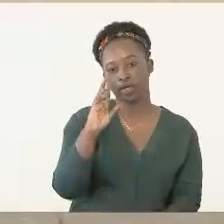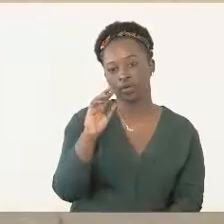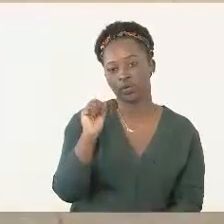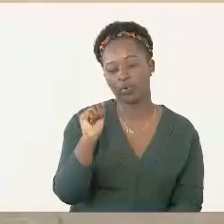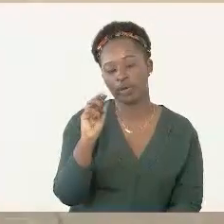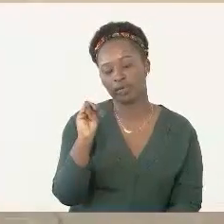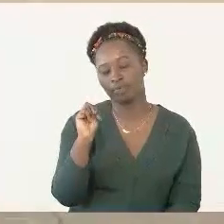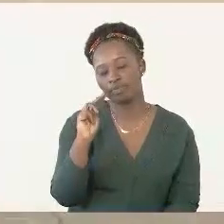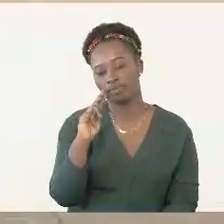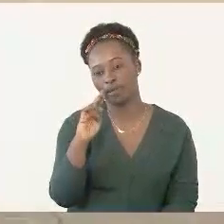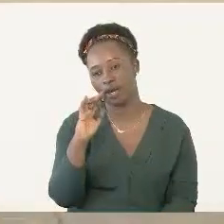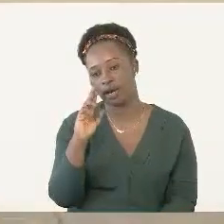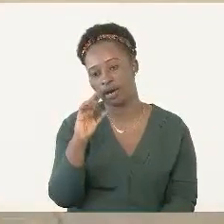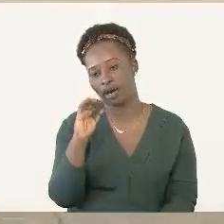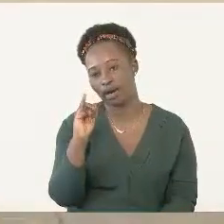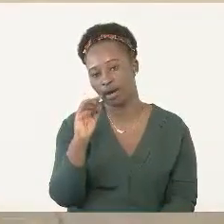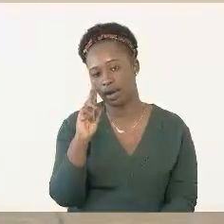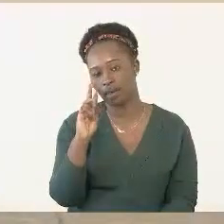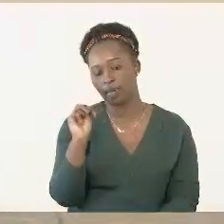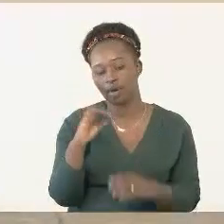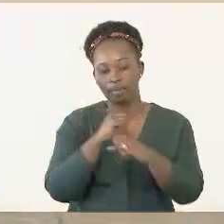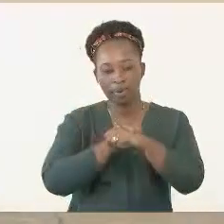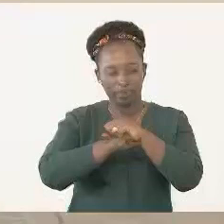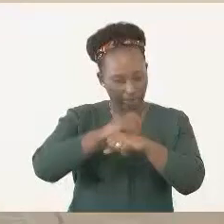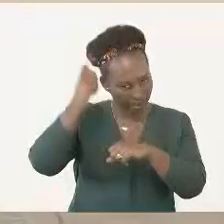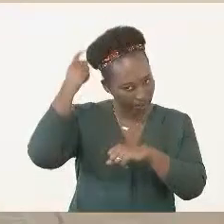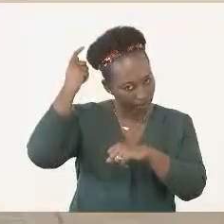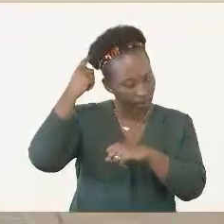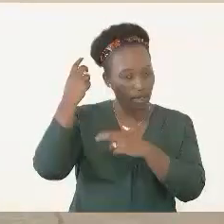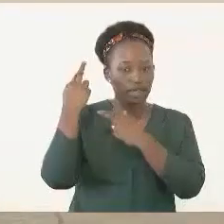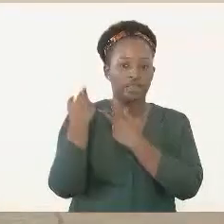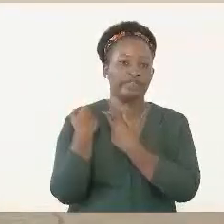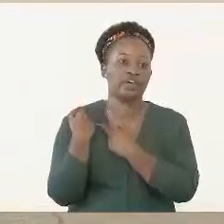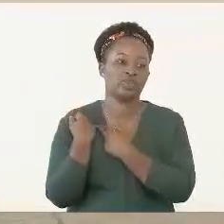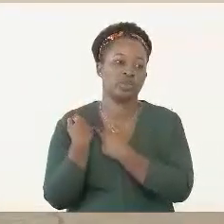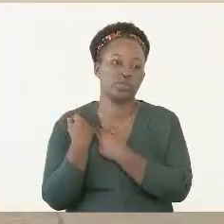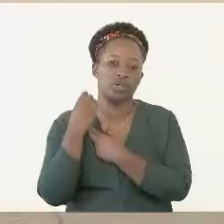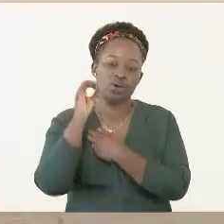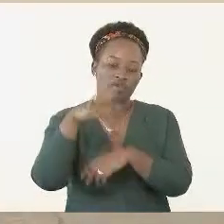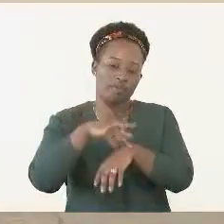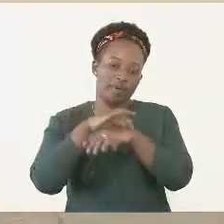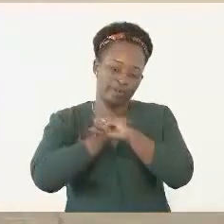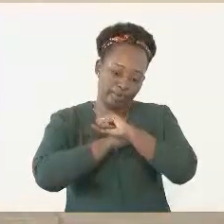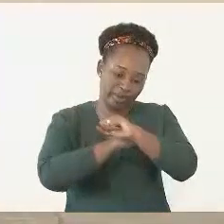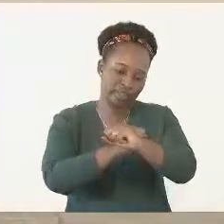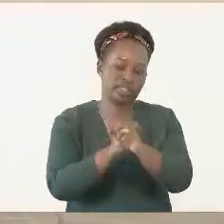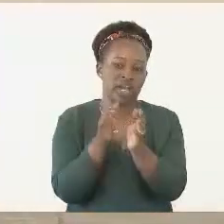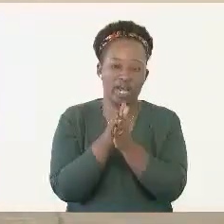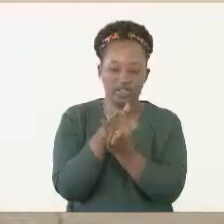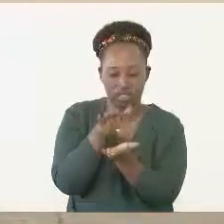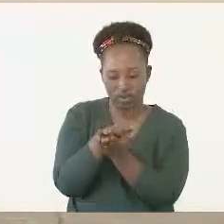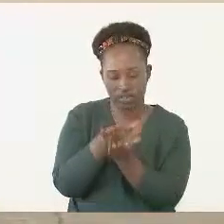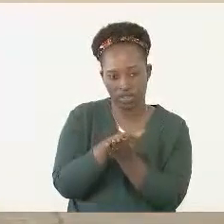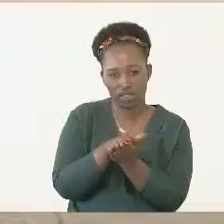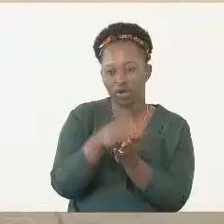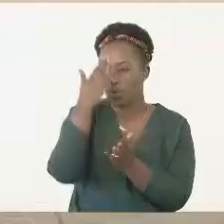the brain. So the functions of the bones is protection and storage. Why